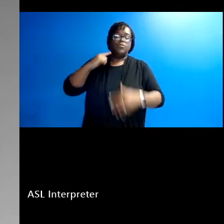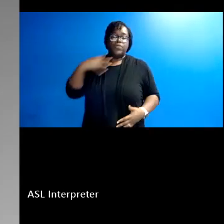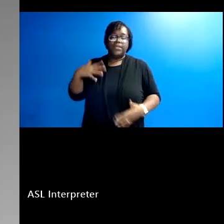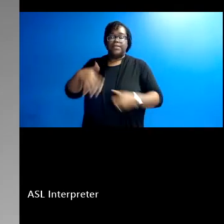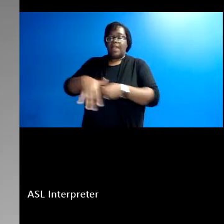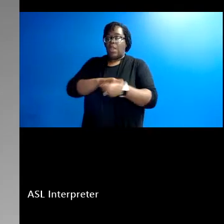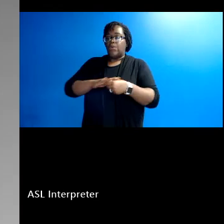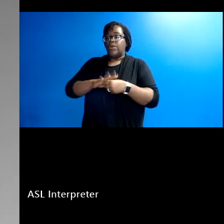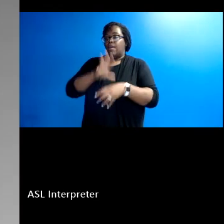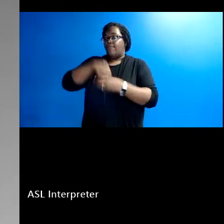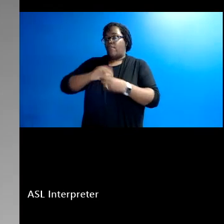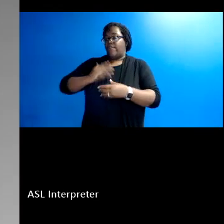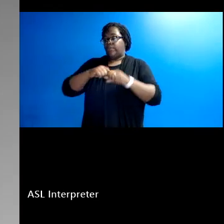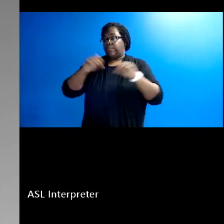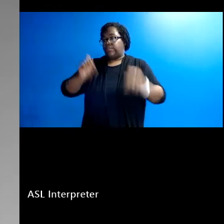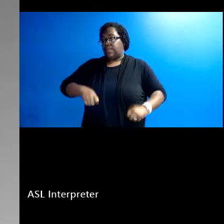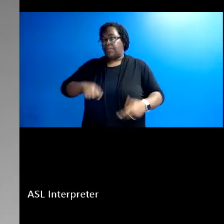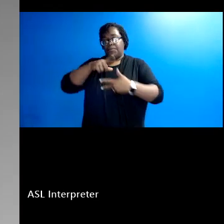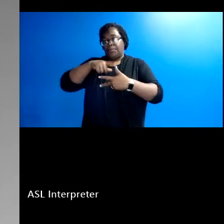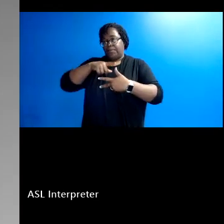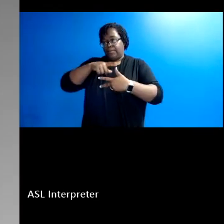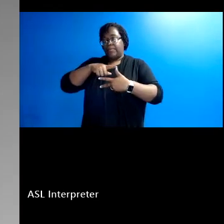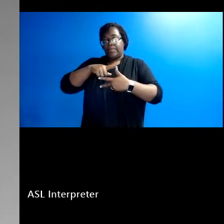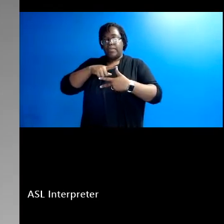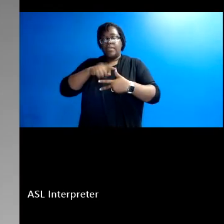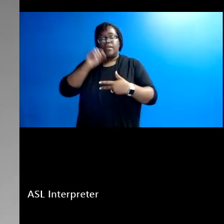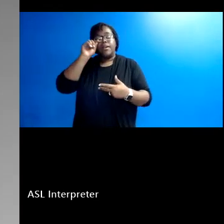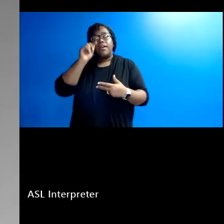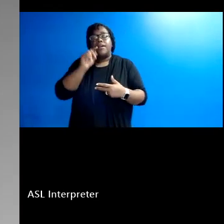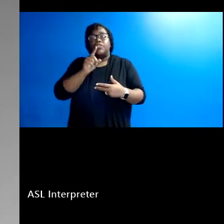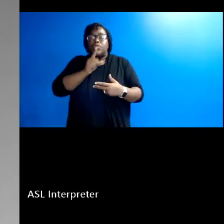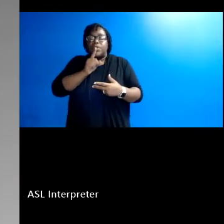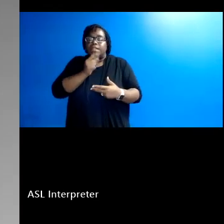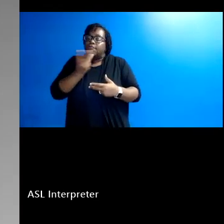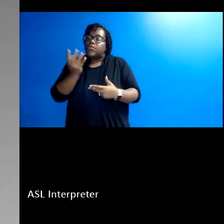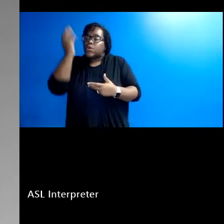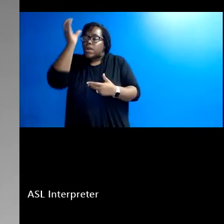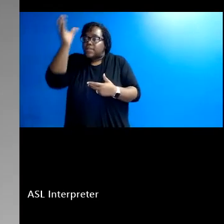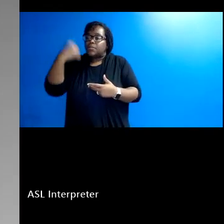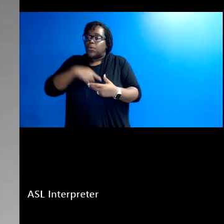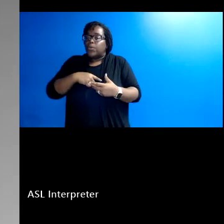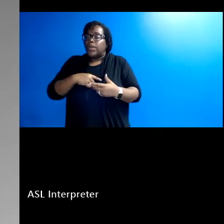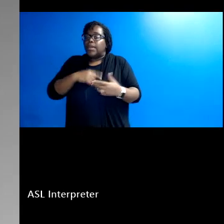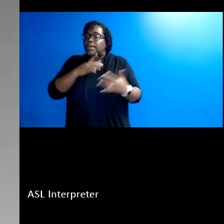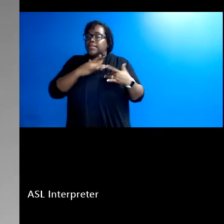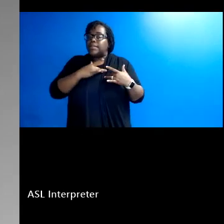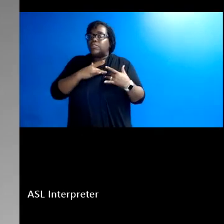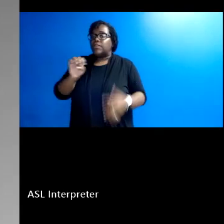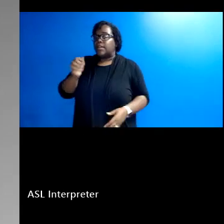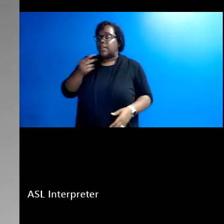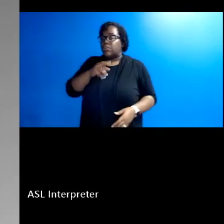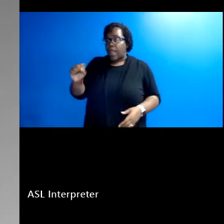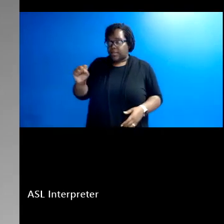our system. And there's some variables we really looked at. One, egress constraints,